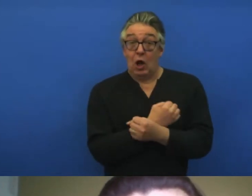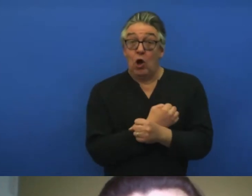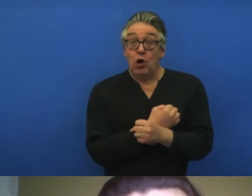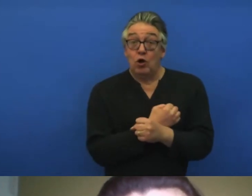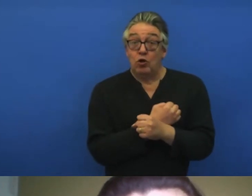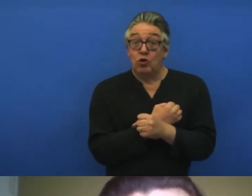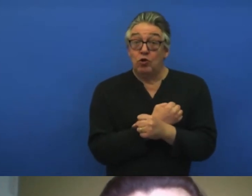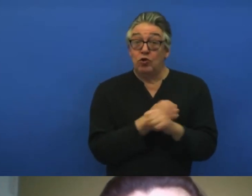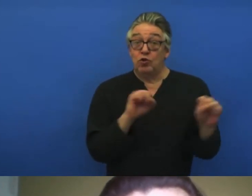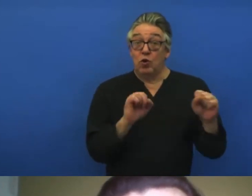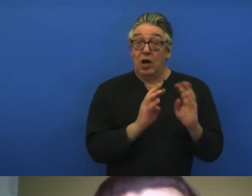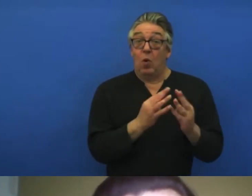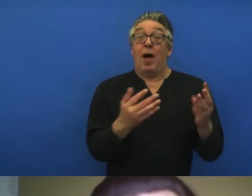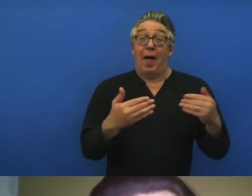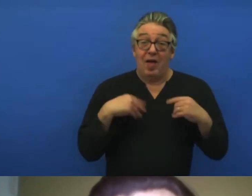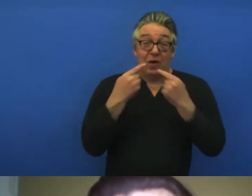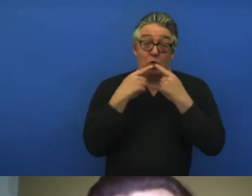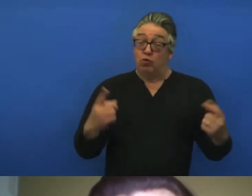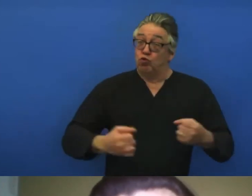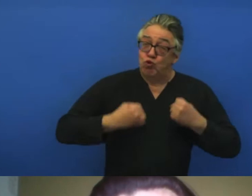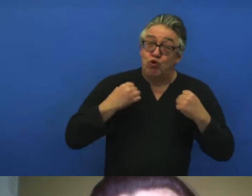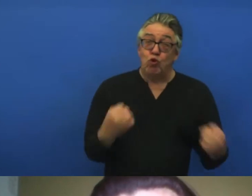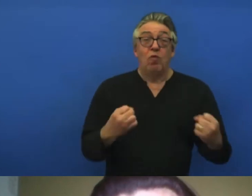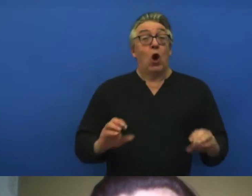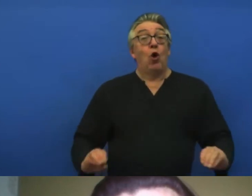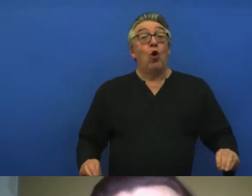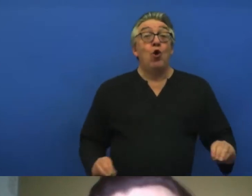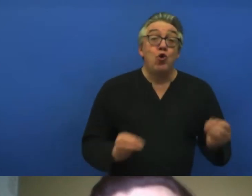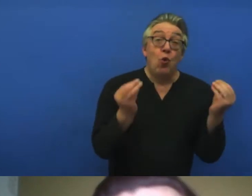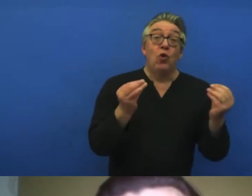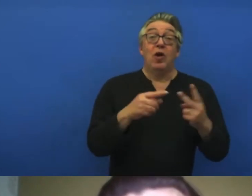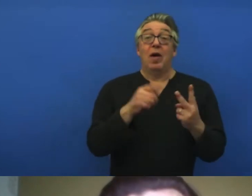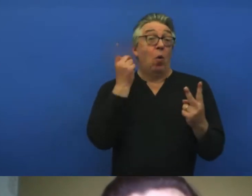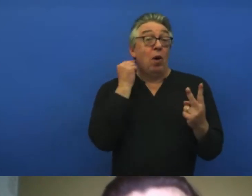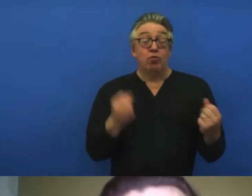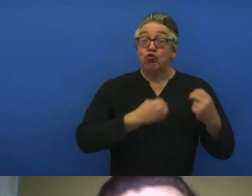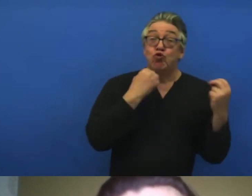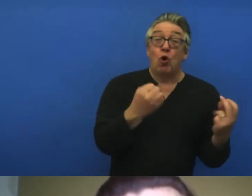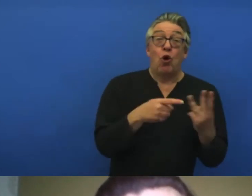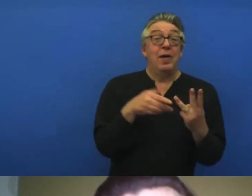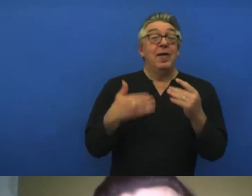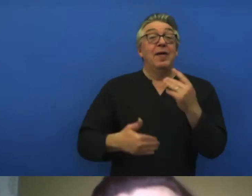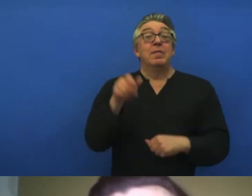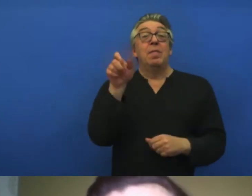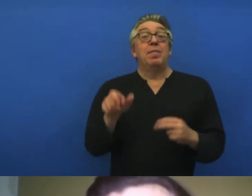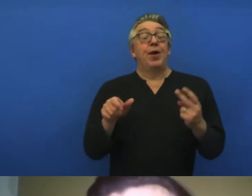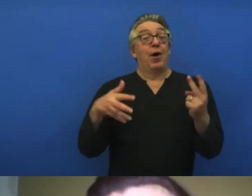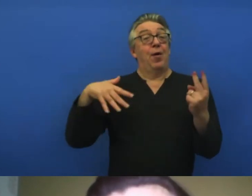peace and security, and makes a similar one on persons with disabilities, peace and